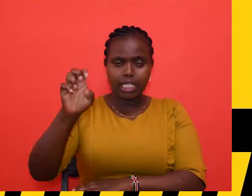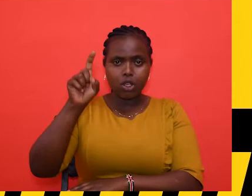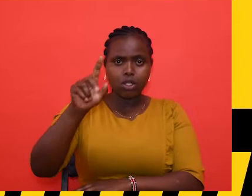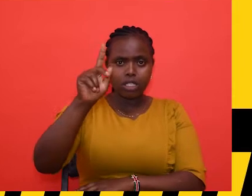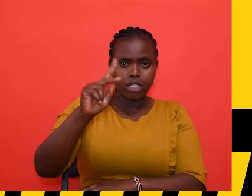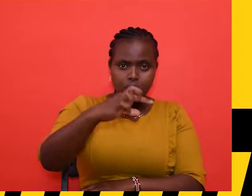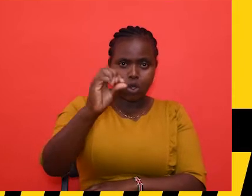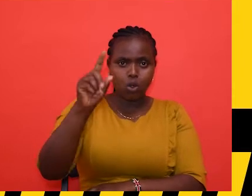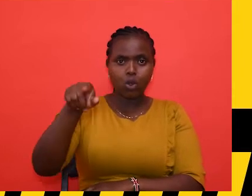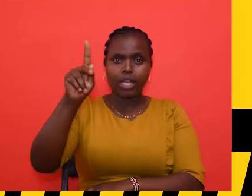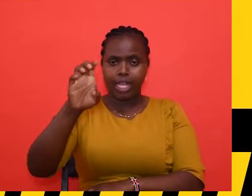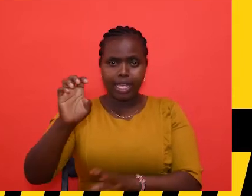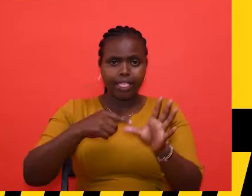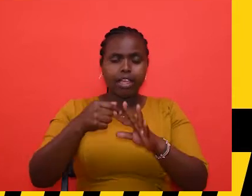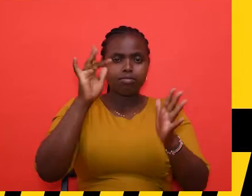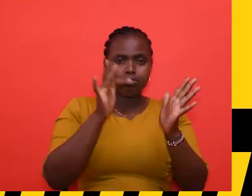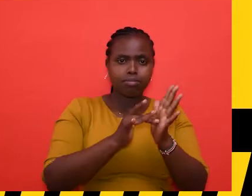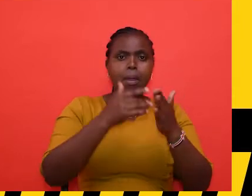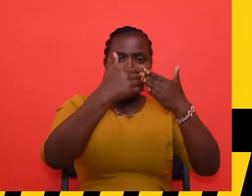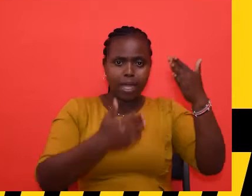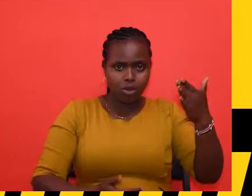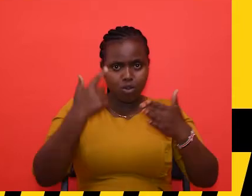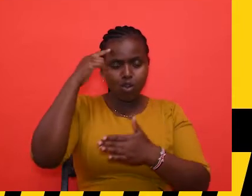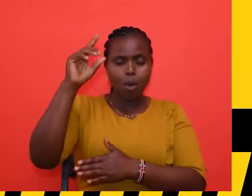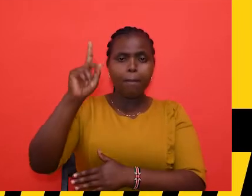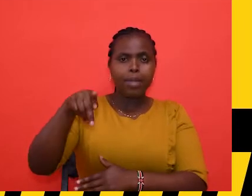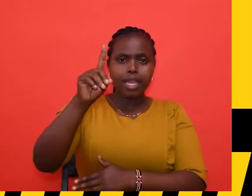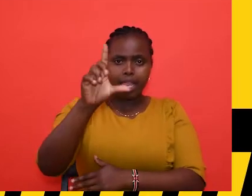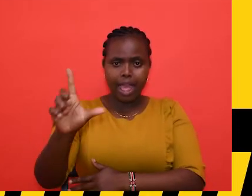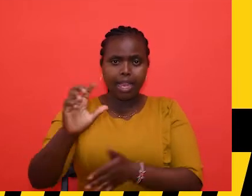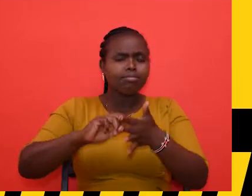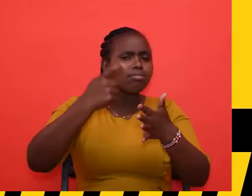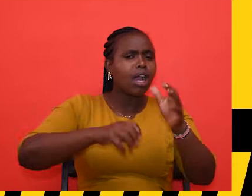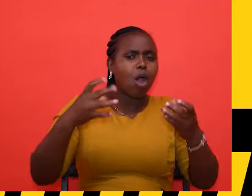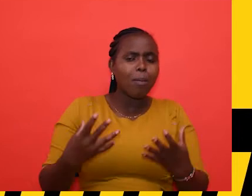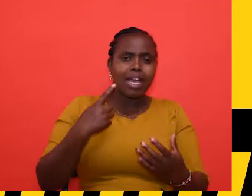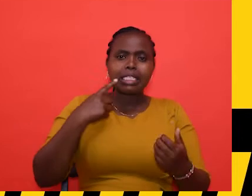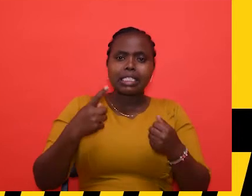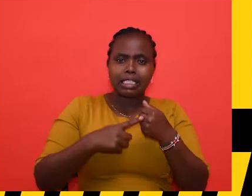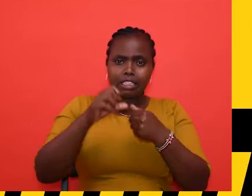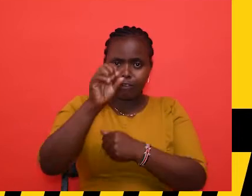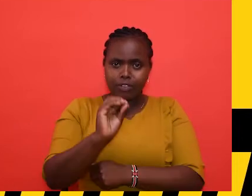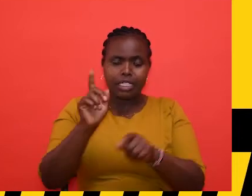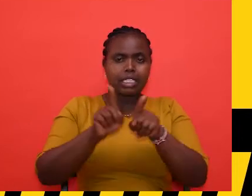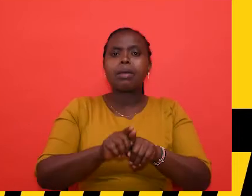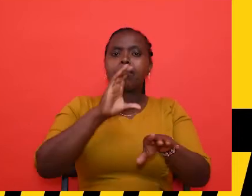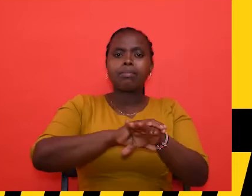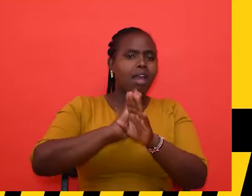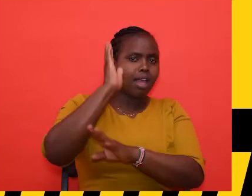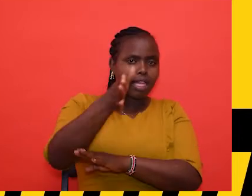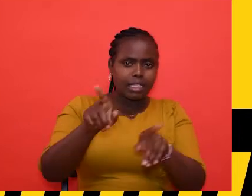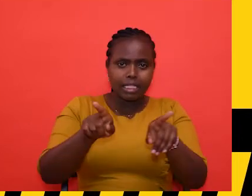www.ntsa.go.ke and click on the driving license menu, then proceed to apply for PDL. The charges are 650 shillings and it's processed